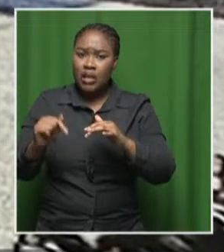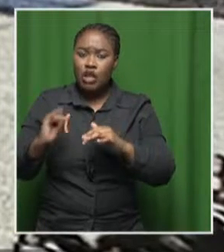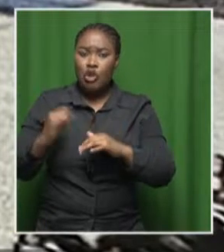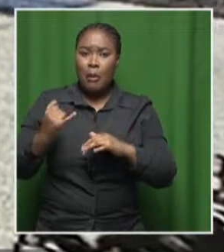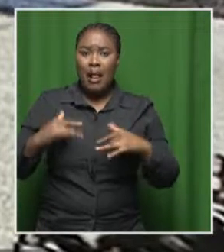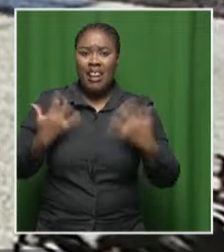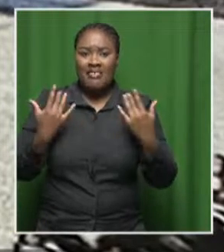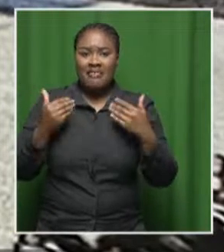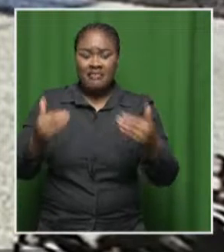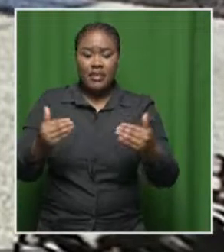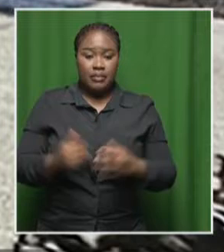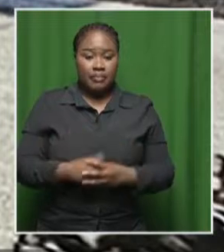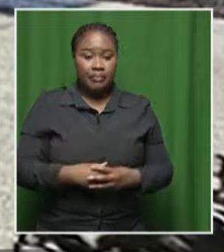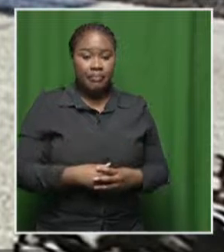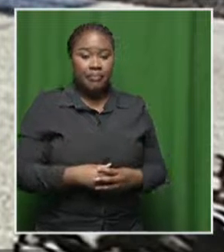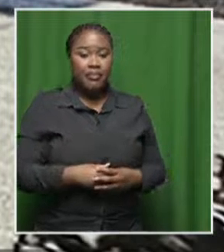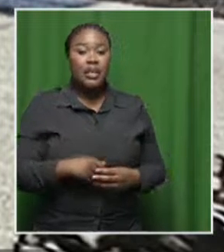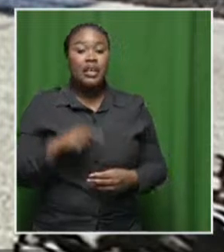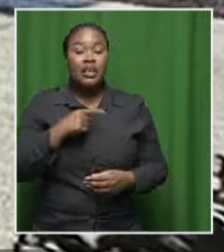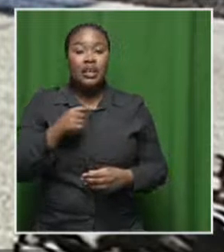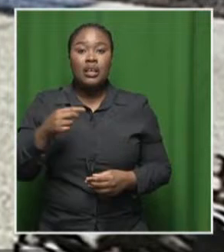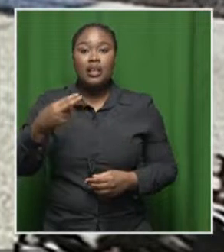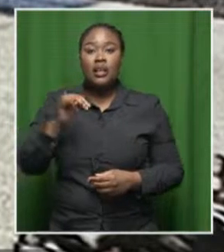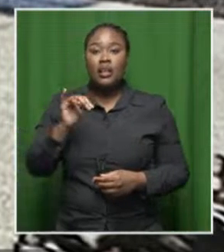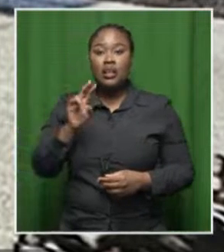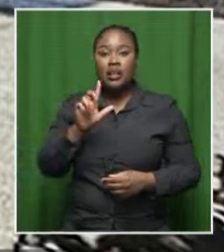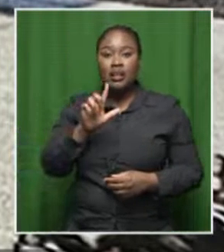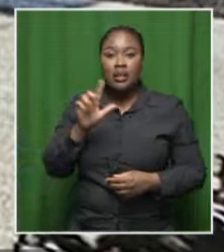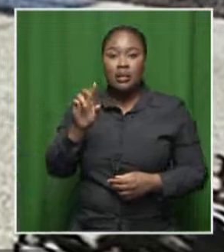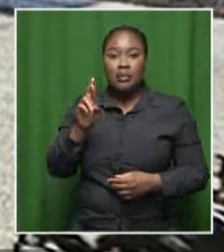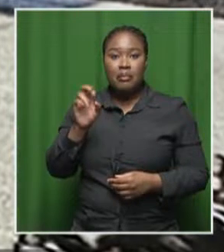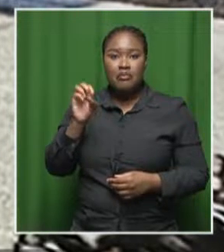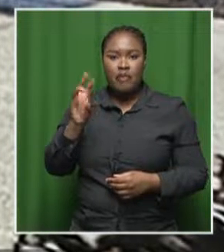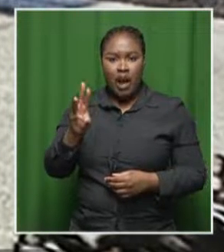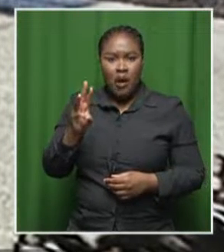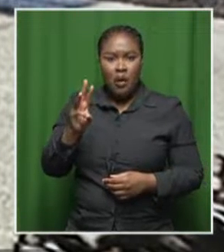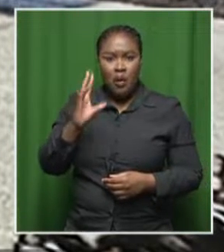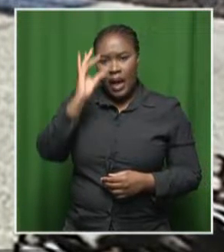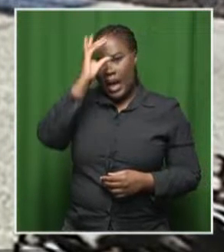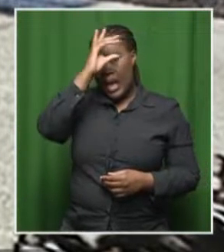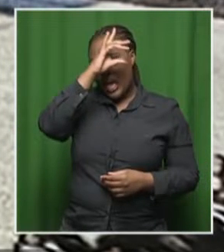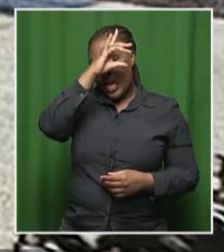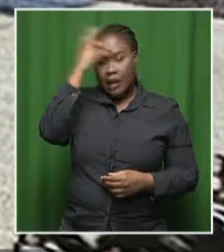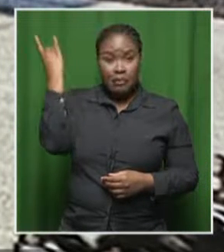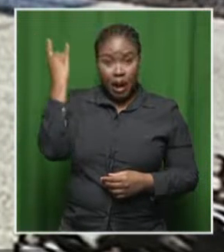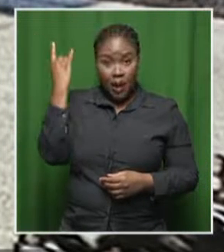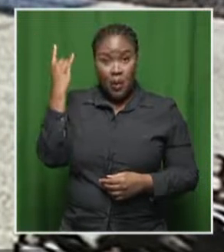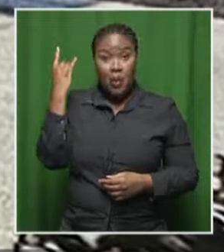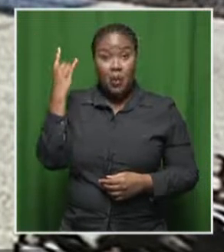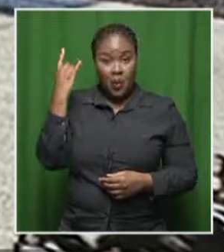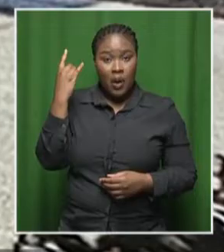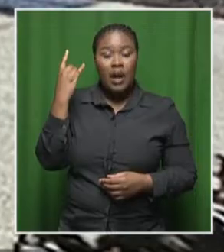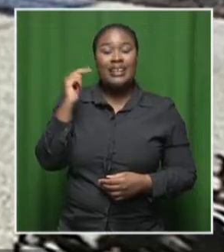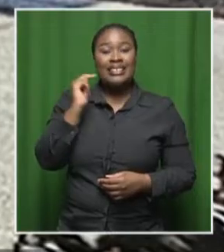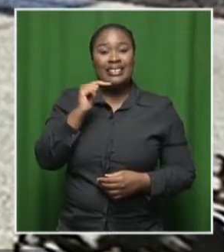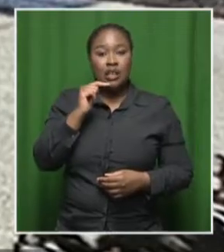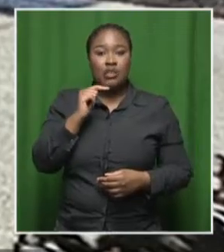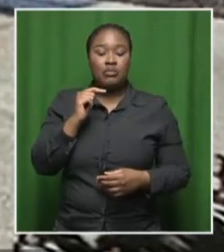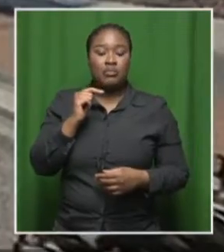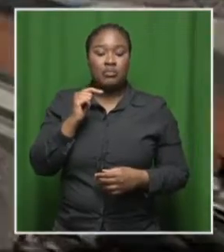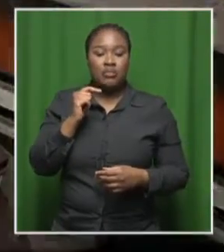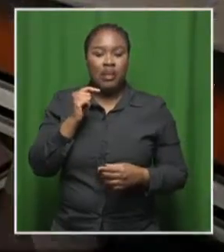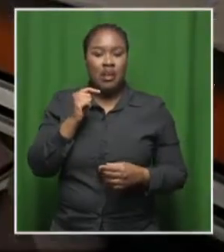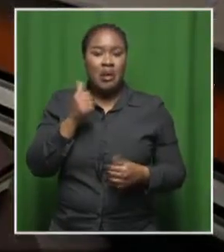you've also named Hillbrow Good Riddance. My goodness gracious me, how did you come up with such names? No. Good Riddance. Good Riddance is